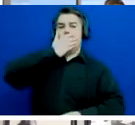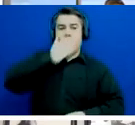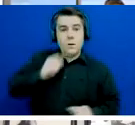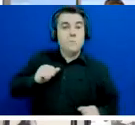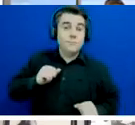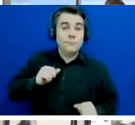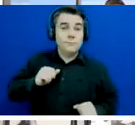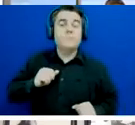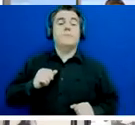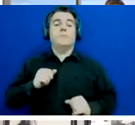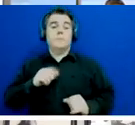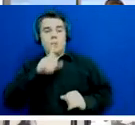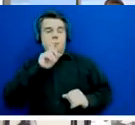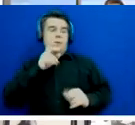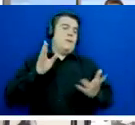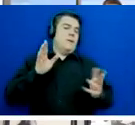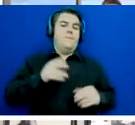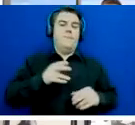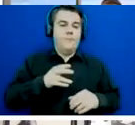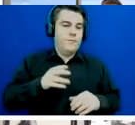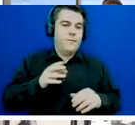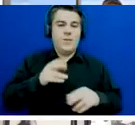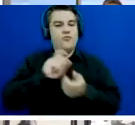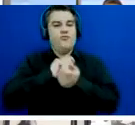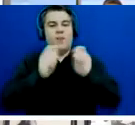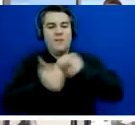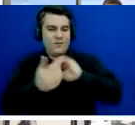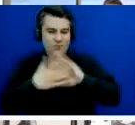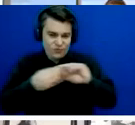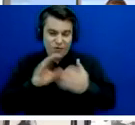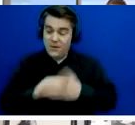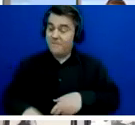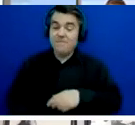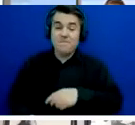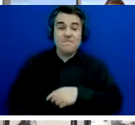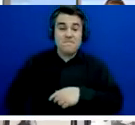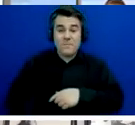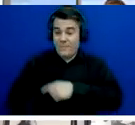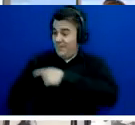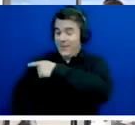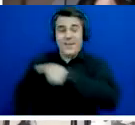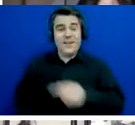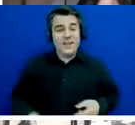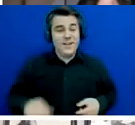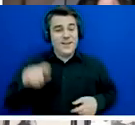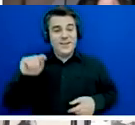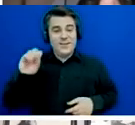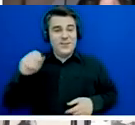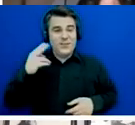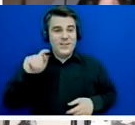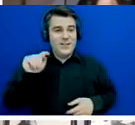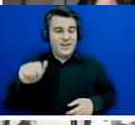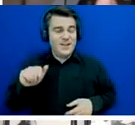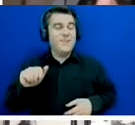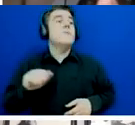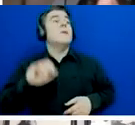know you have a really great kind of transformation story. I'd love for you to share that a little bit. Yes, and Alex, I agree with that. I